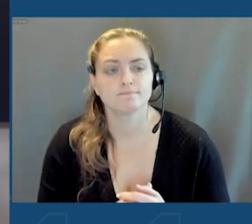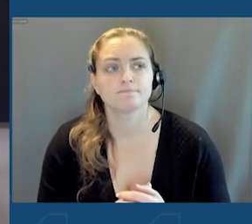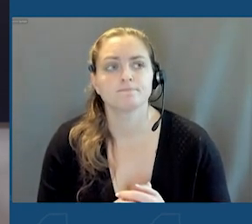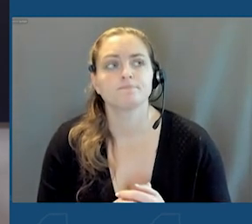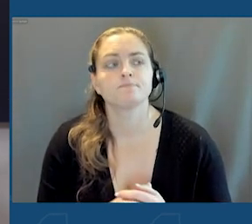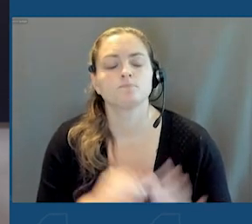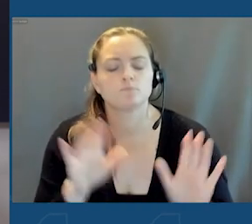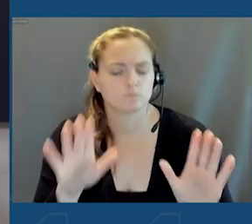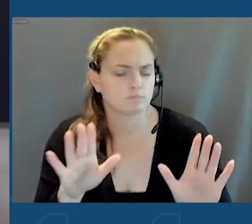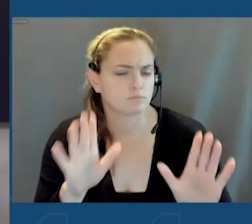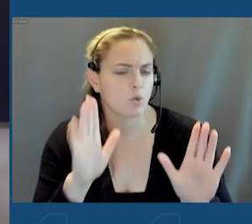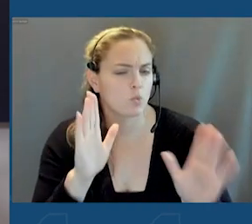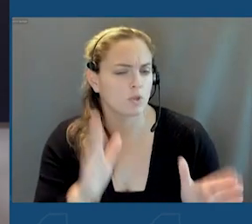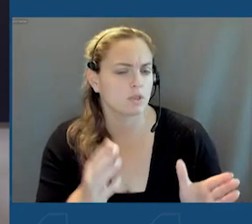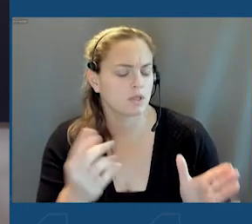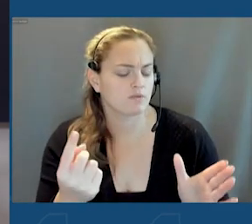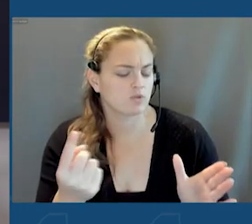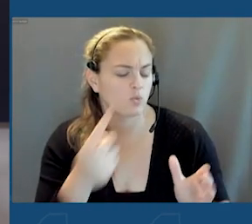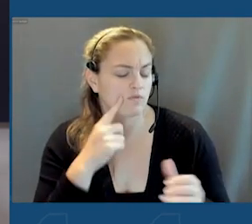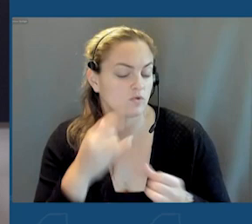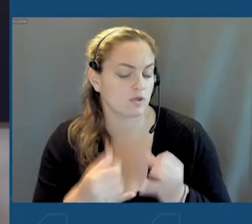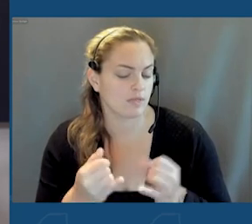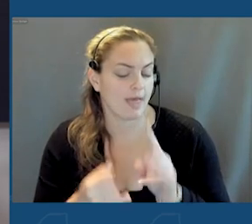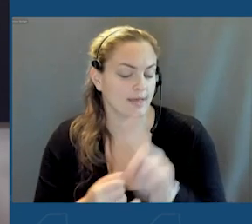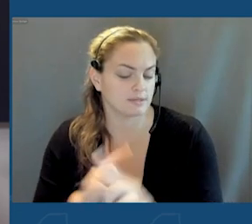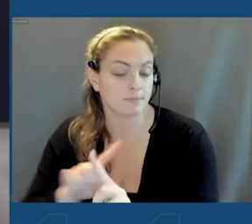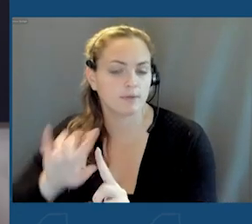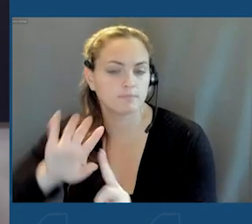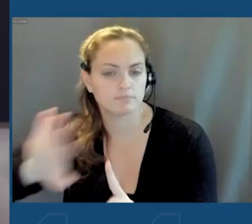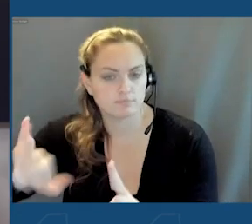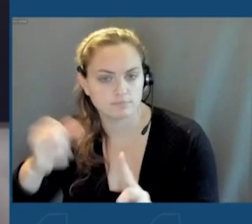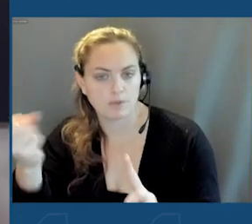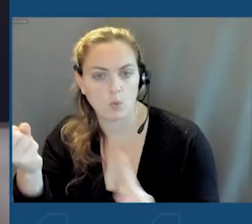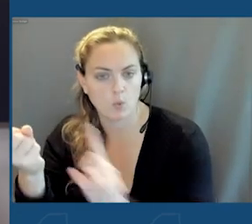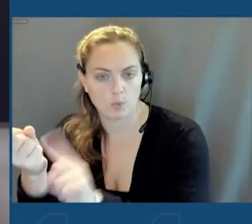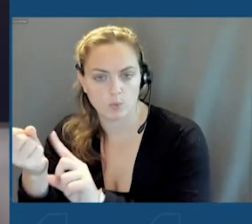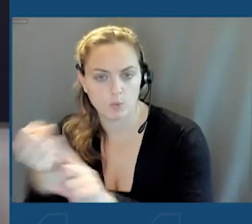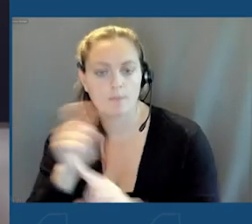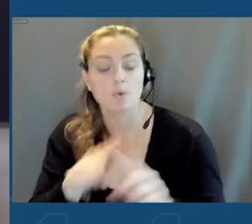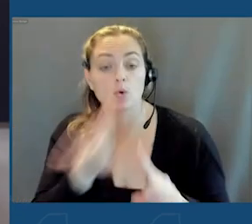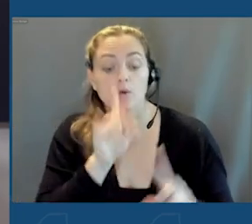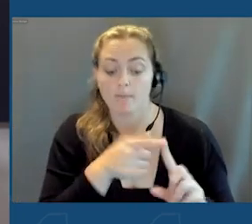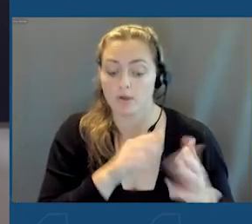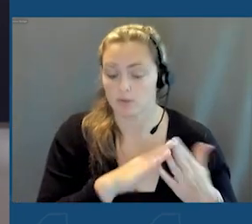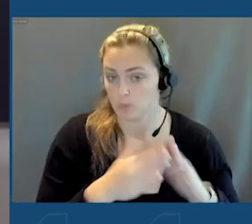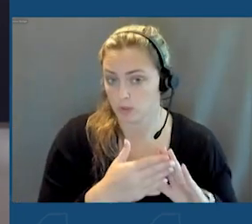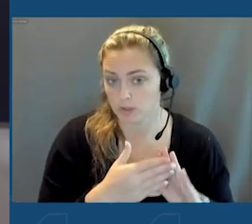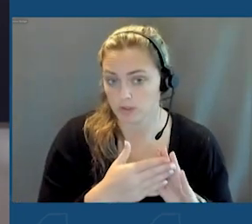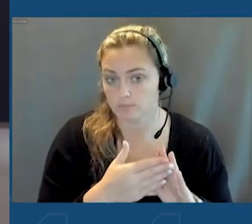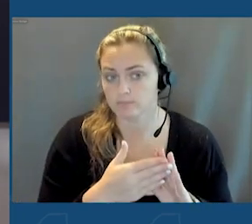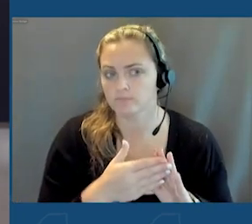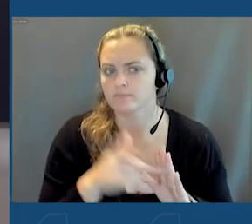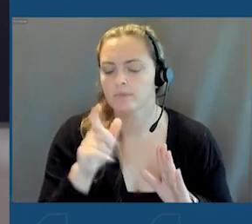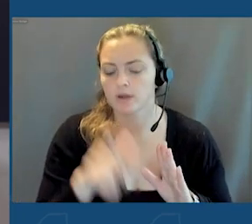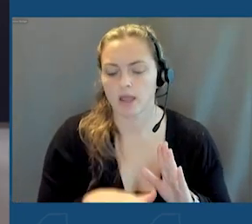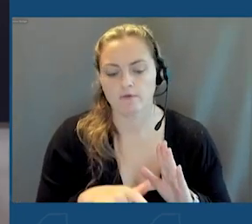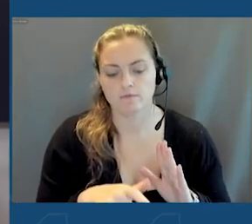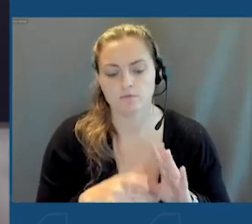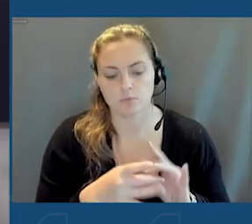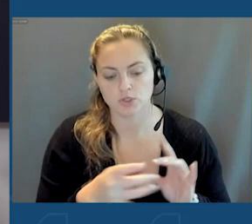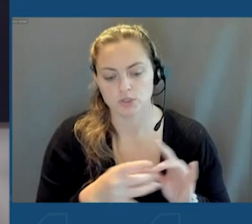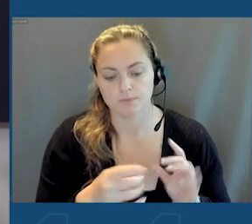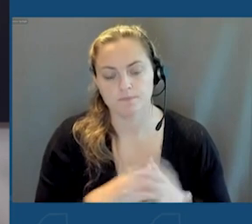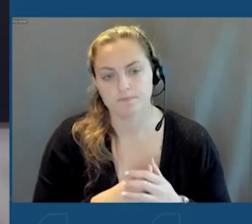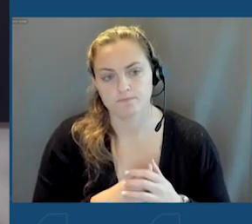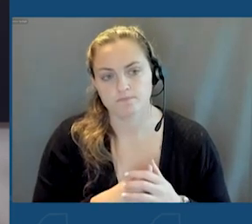I'm going to leave someone for last, but when I talk about the community, I also have to mention